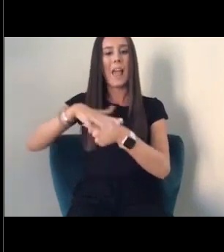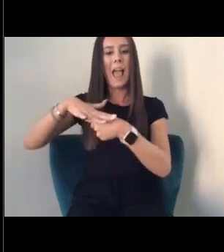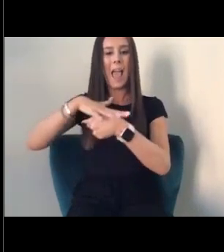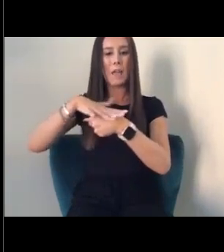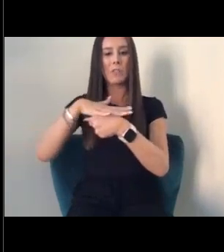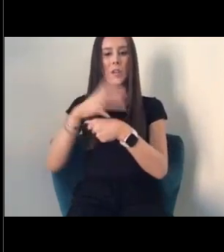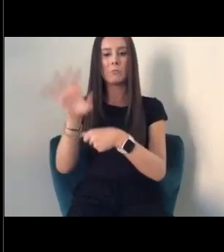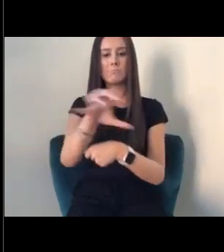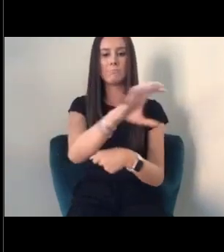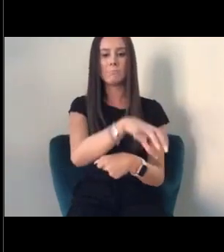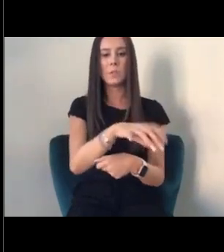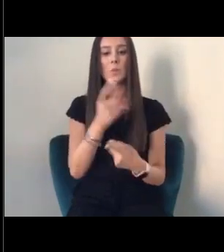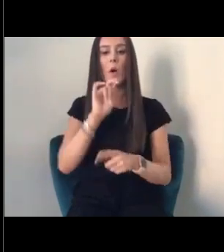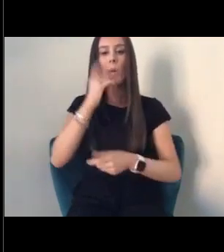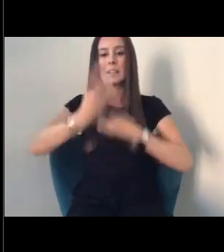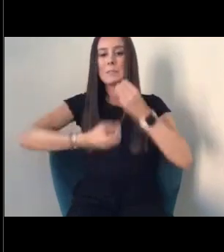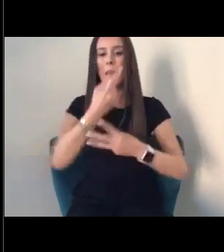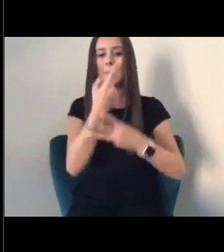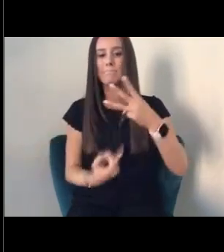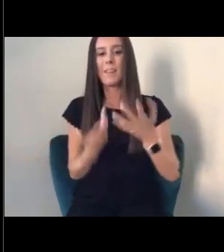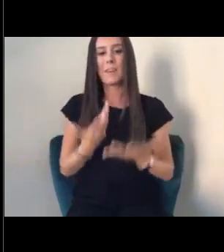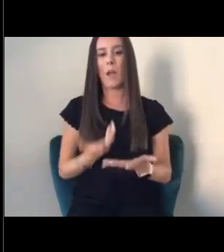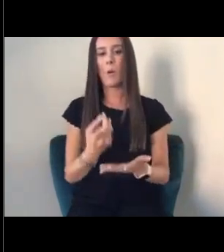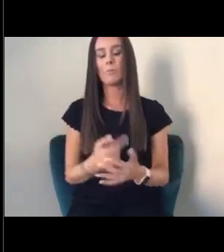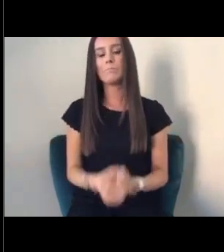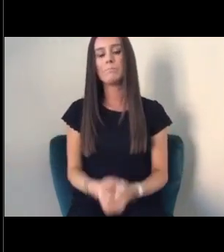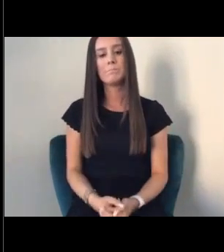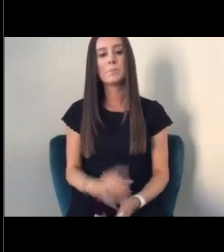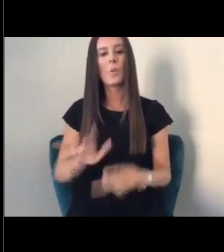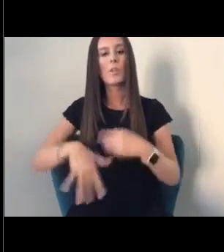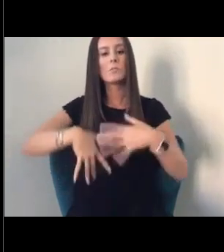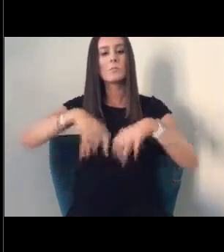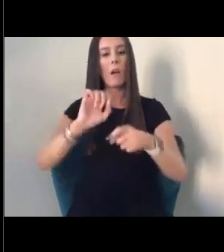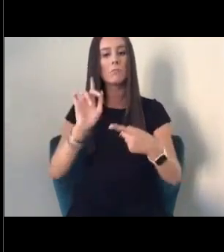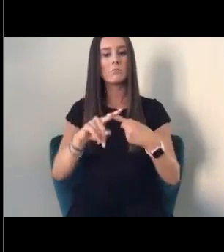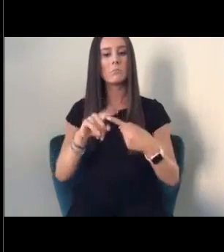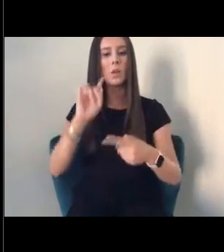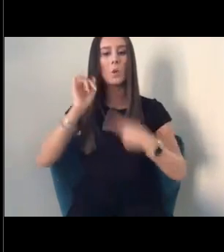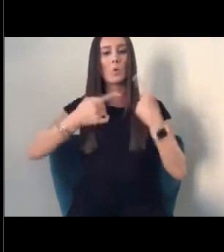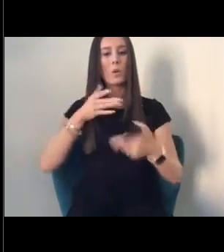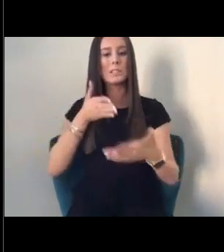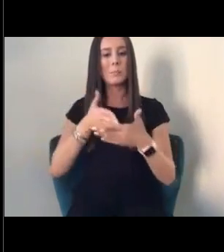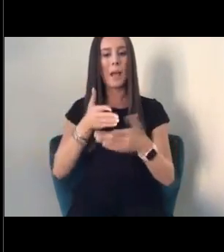more detail on those next. Starting with noise barriers.